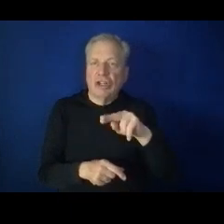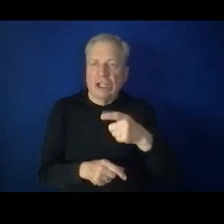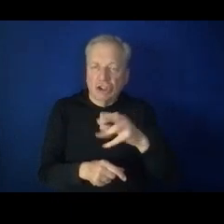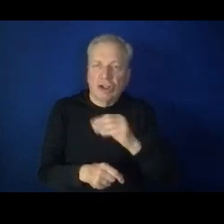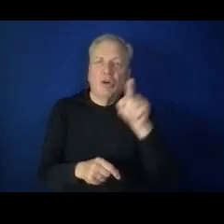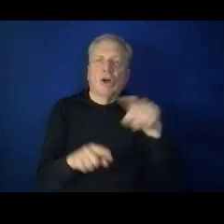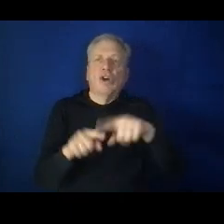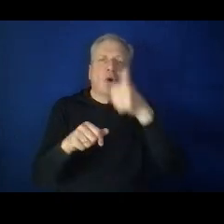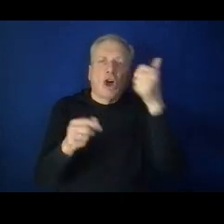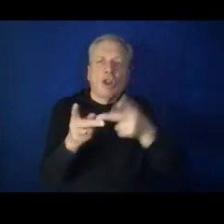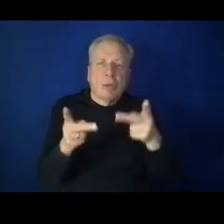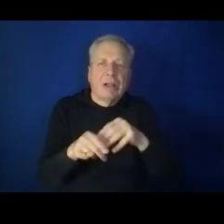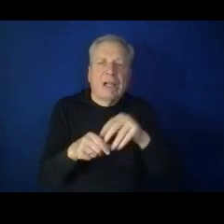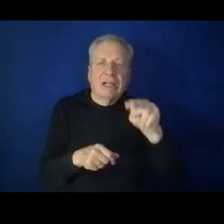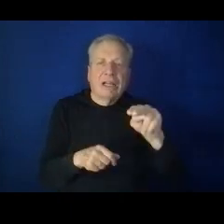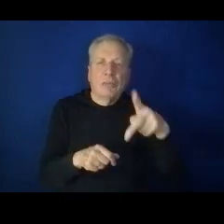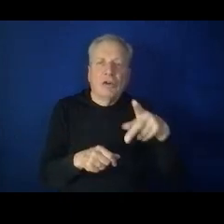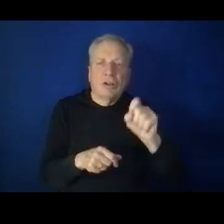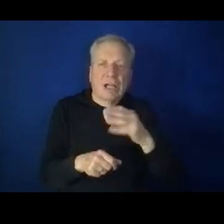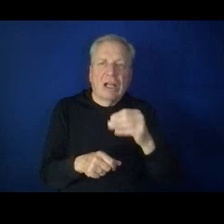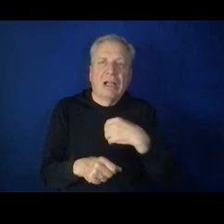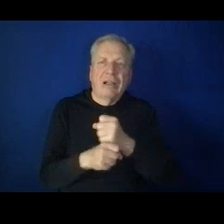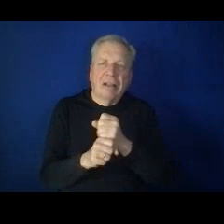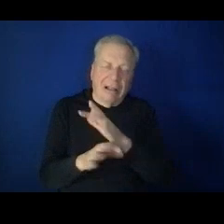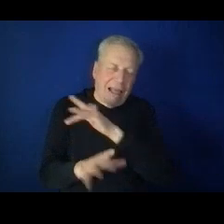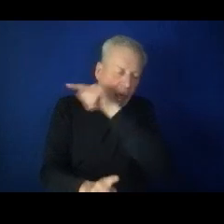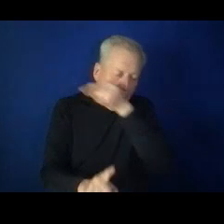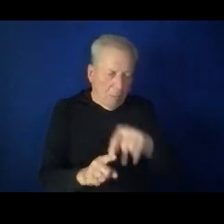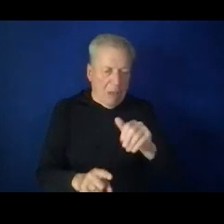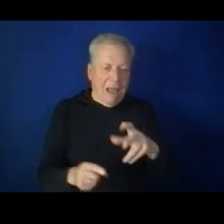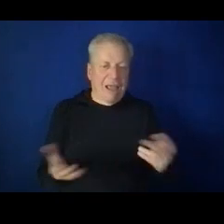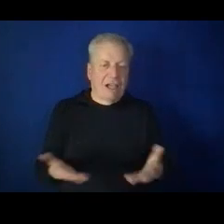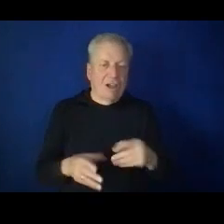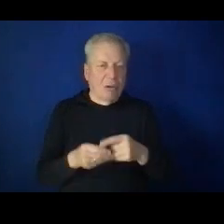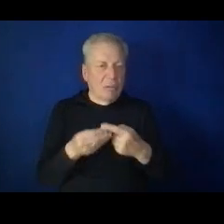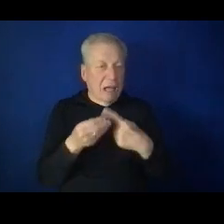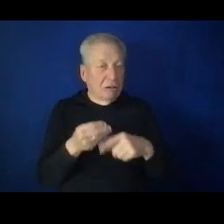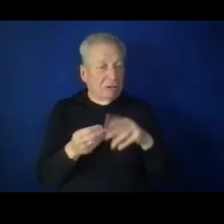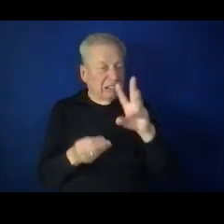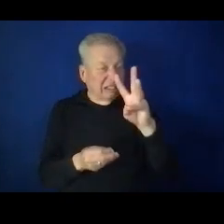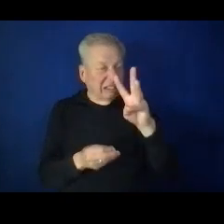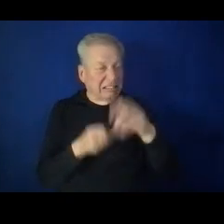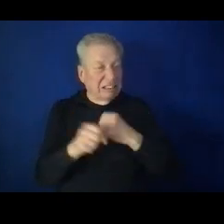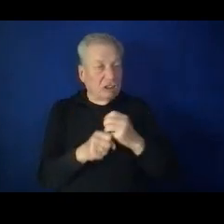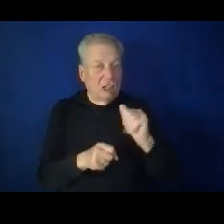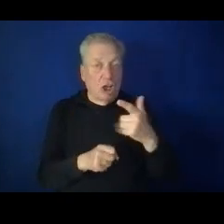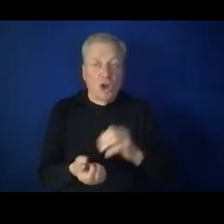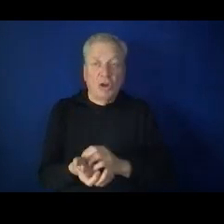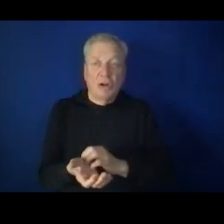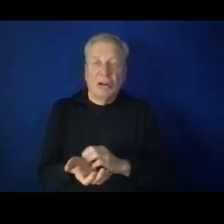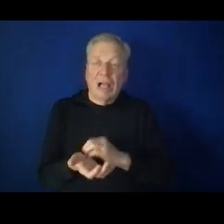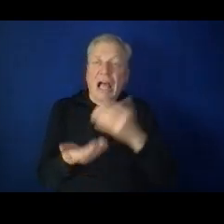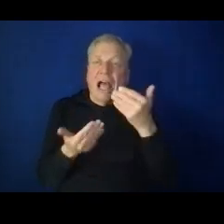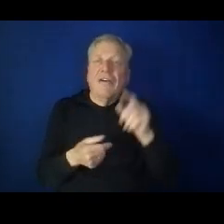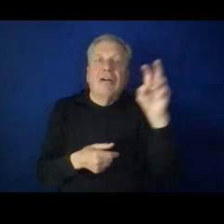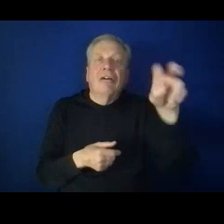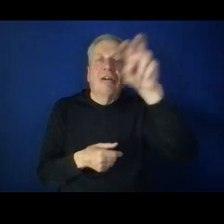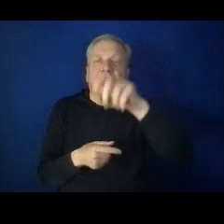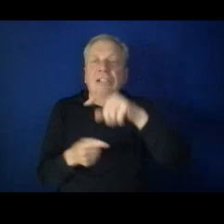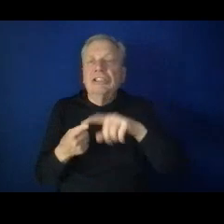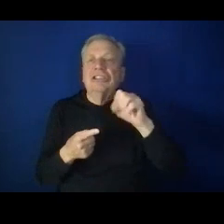places in the National Park Service. I made my way back here about 6 years ago after having been to the Smokies